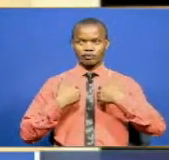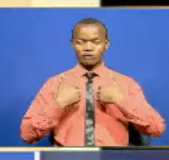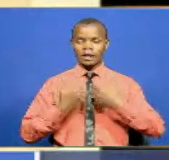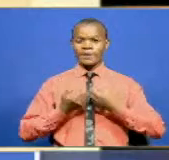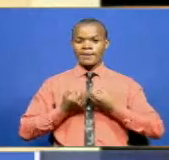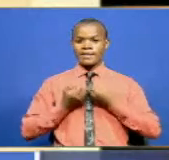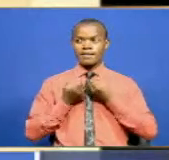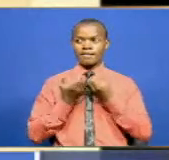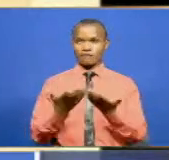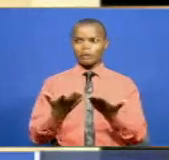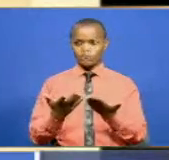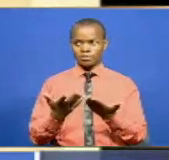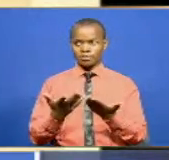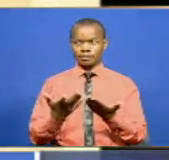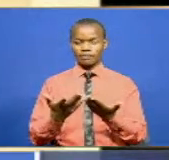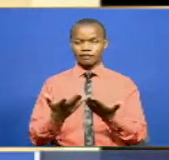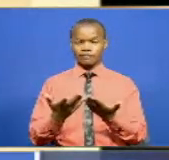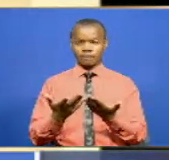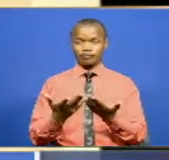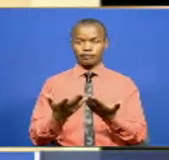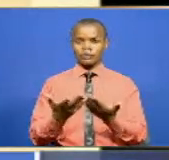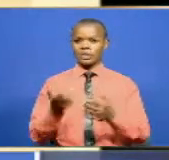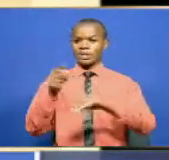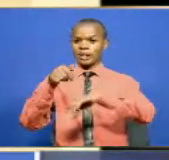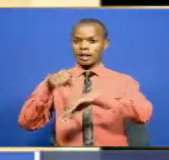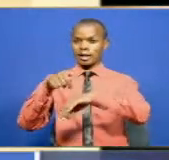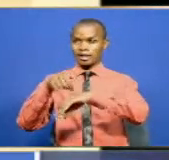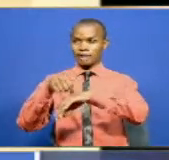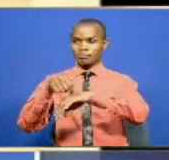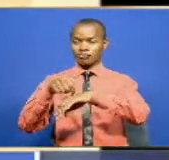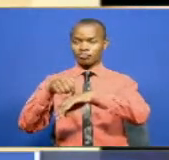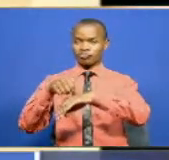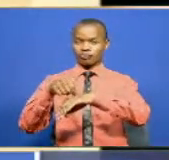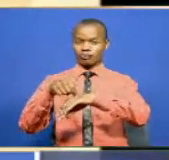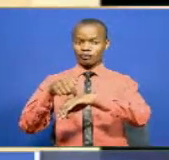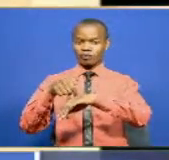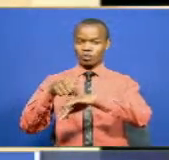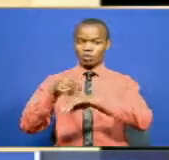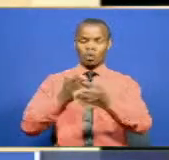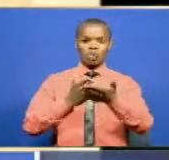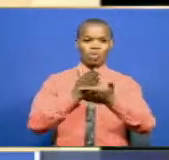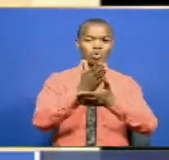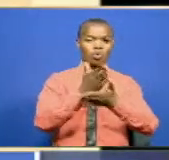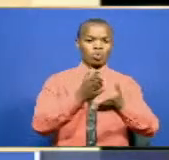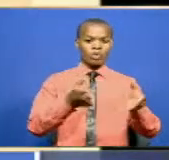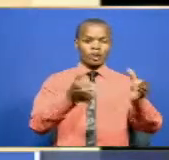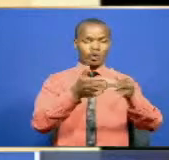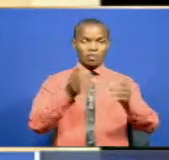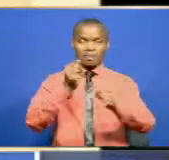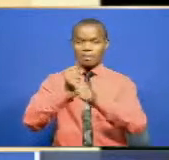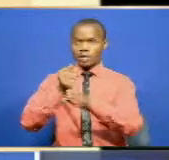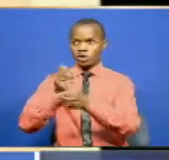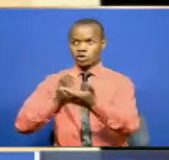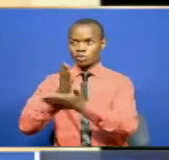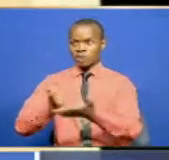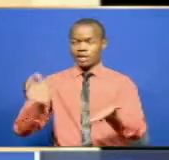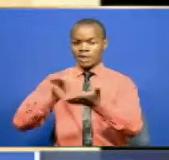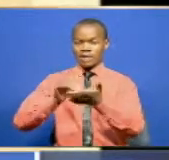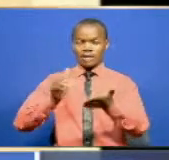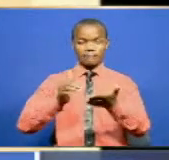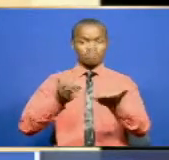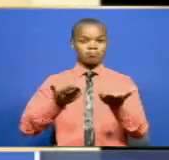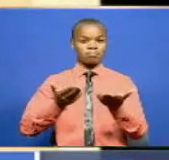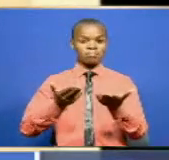information given by the technical leaders to ensure I come by this young man